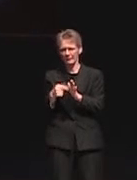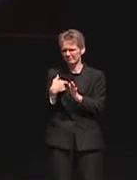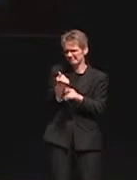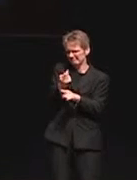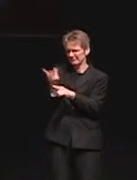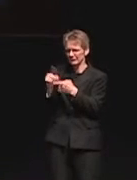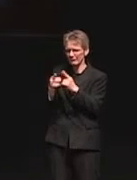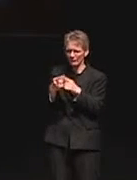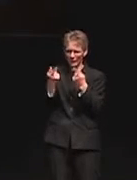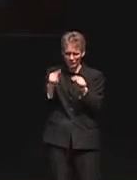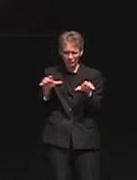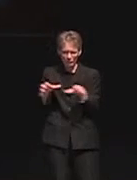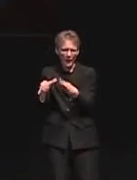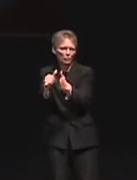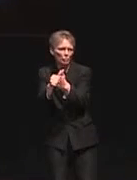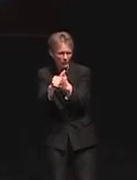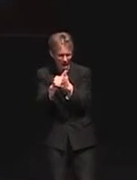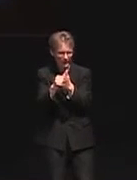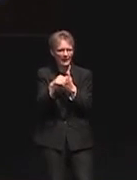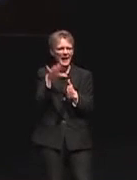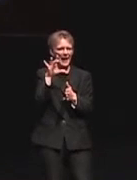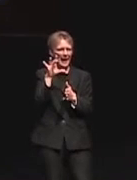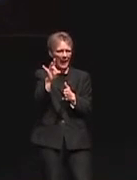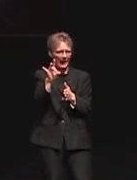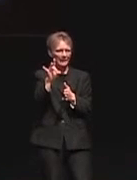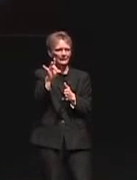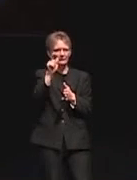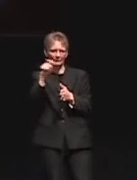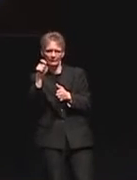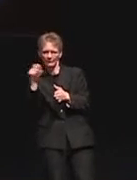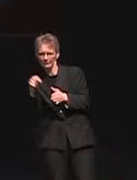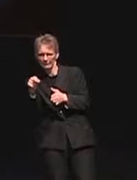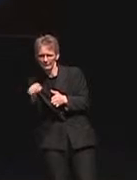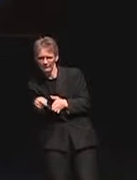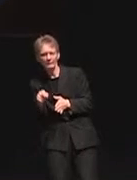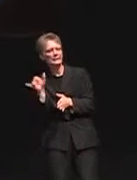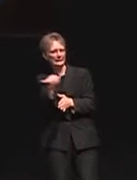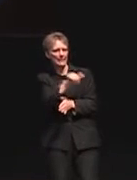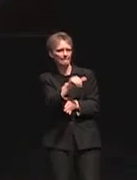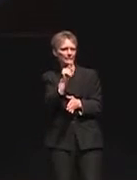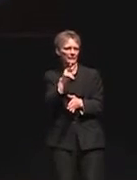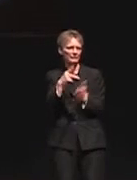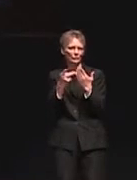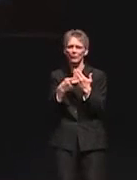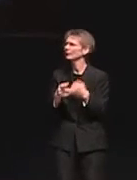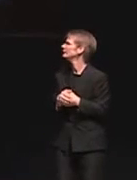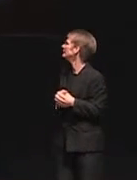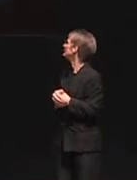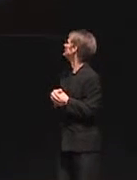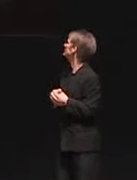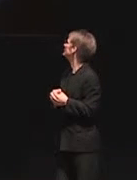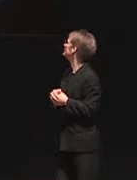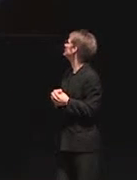come to school and try to do it in 8 moves, the same way as the artist did on the television show. And so I abstracted it to this, and